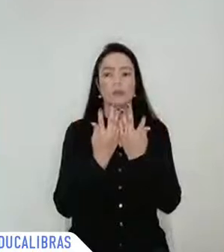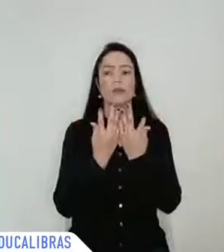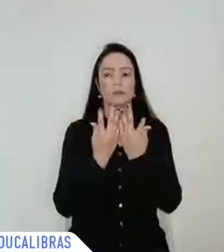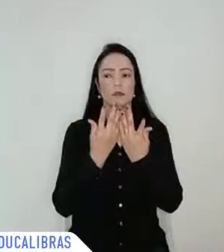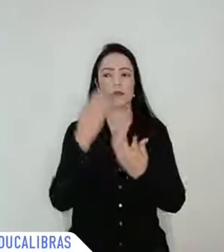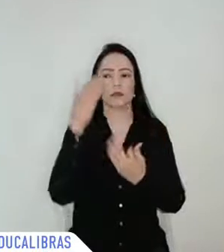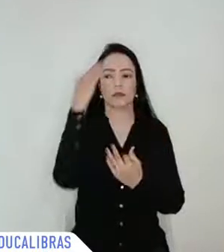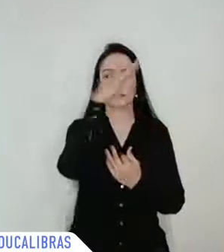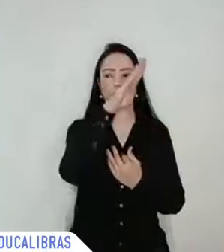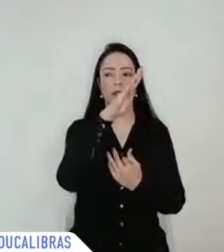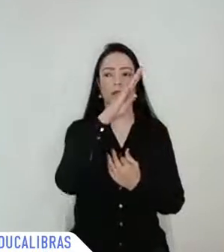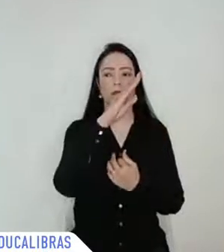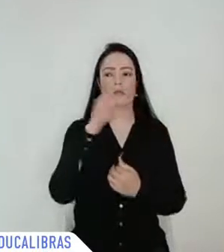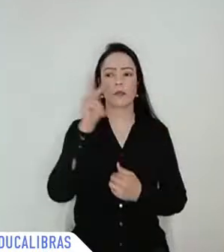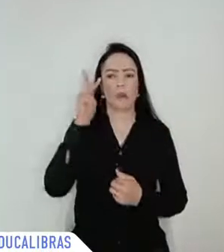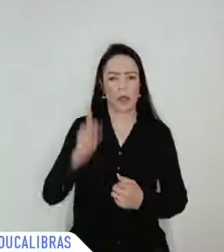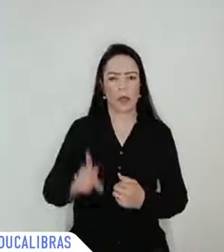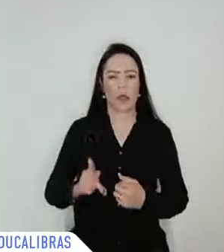power.